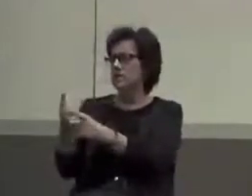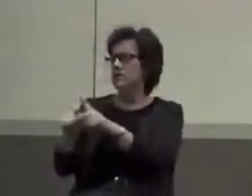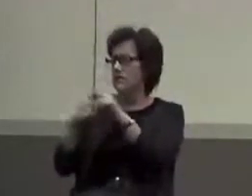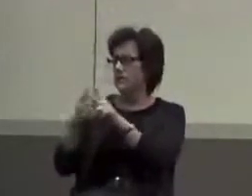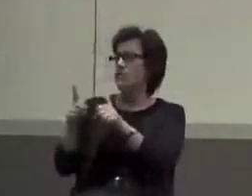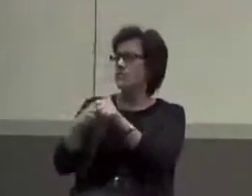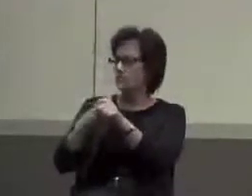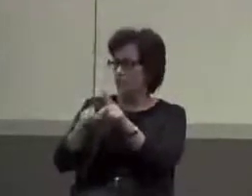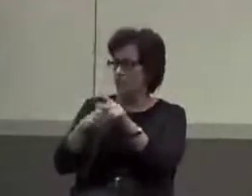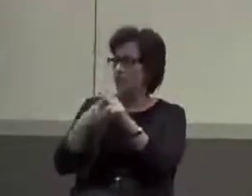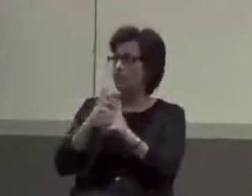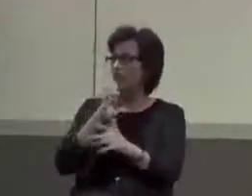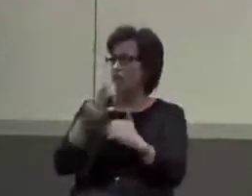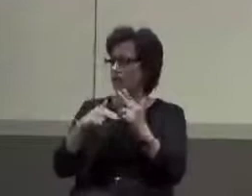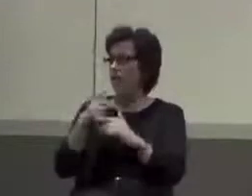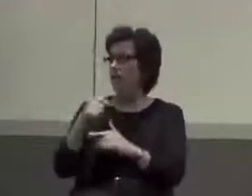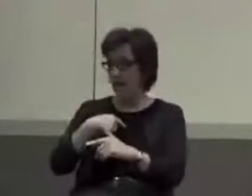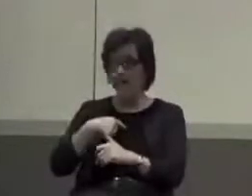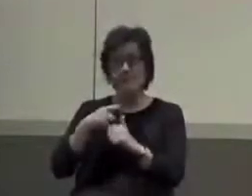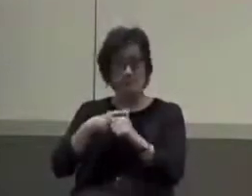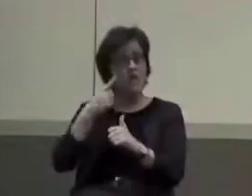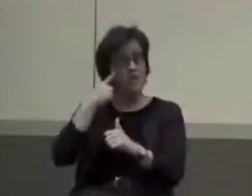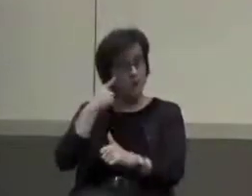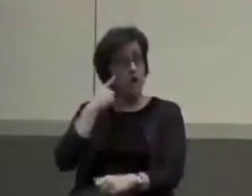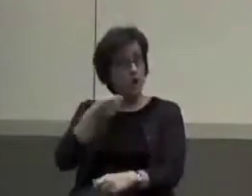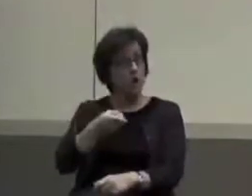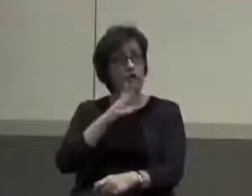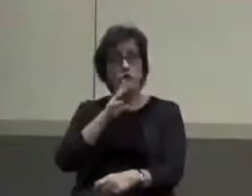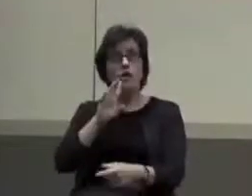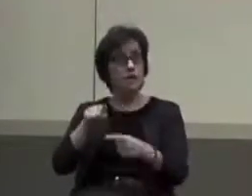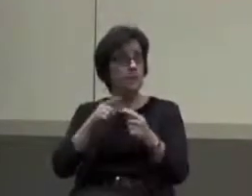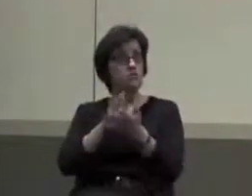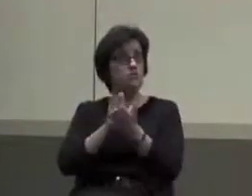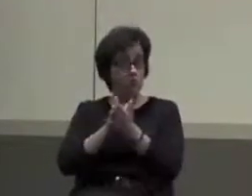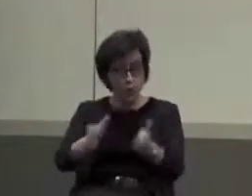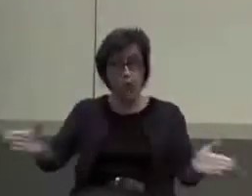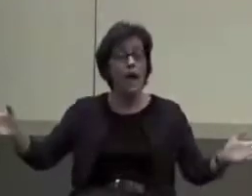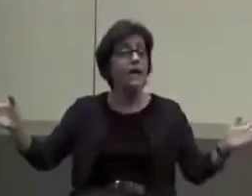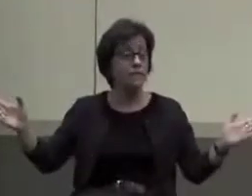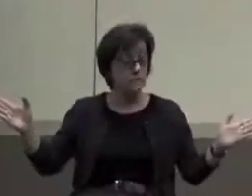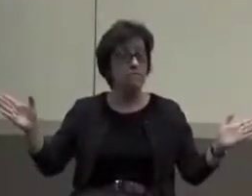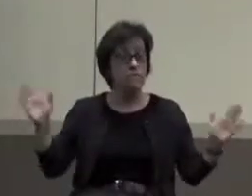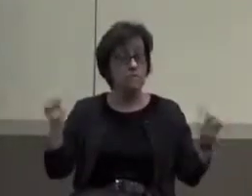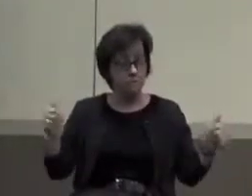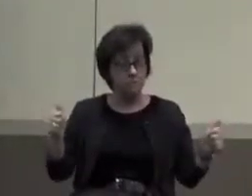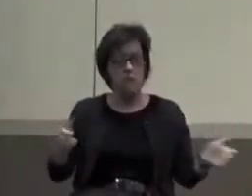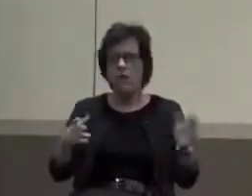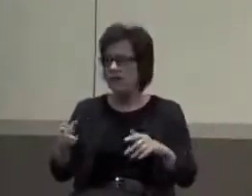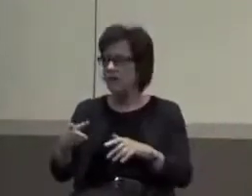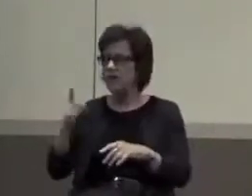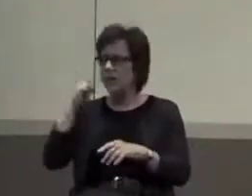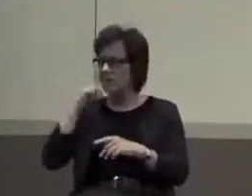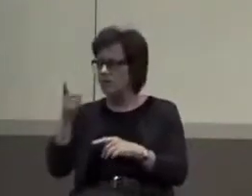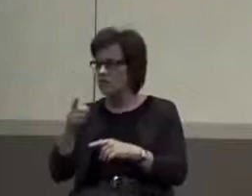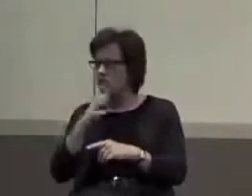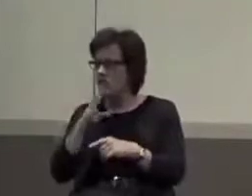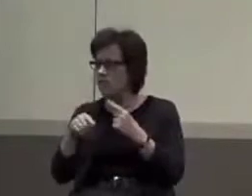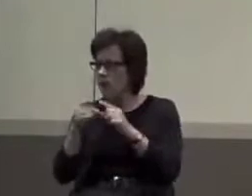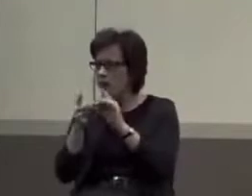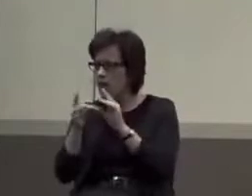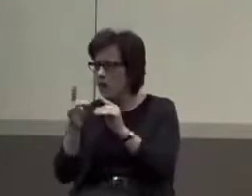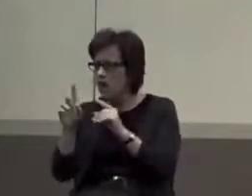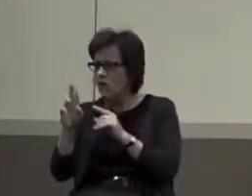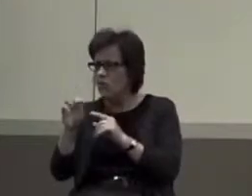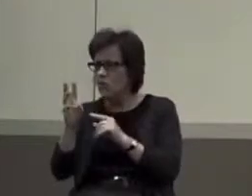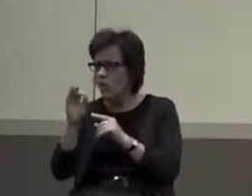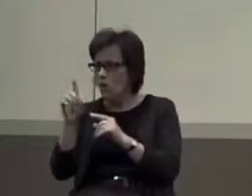it, I did think you were talking about a school-wide thing, but then when I started hearing some of the rewards, and then we were seeing the chart where